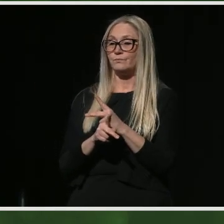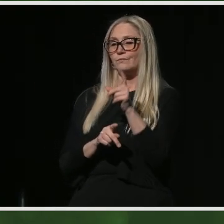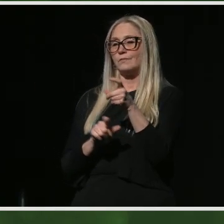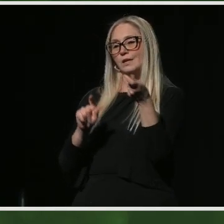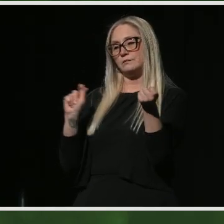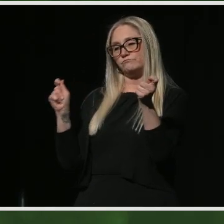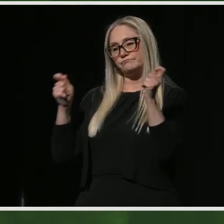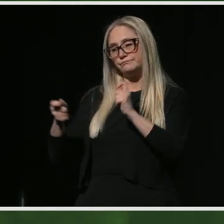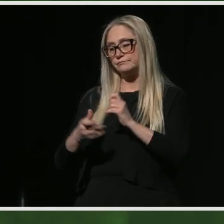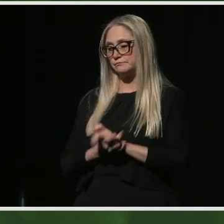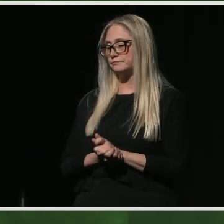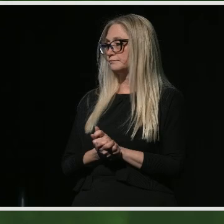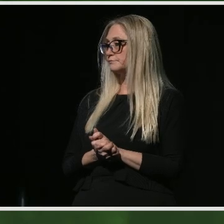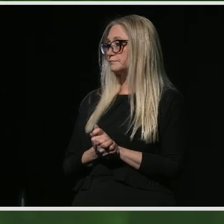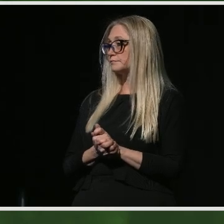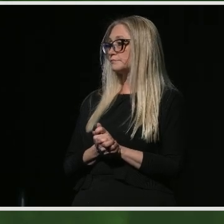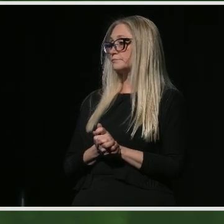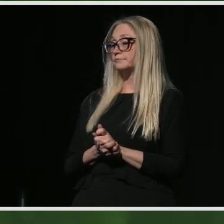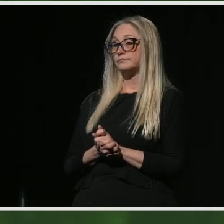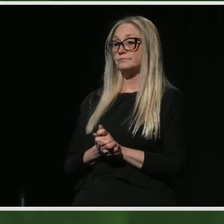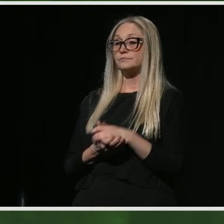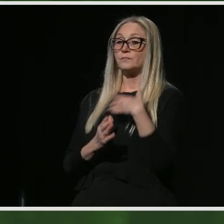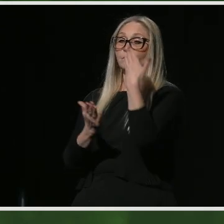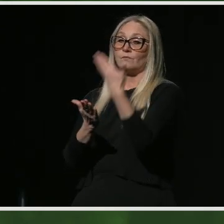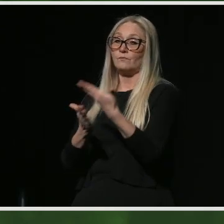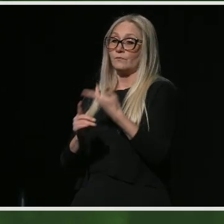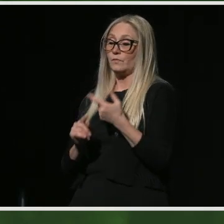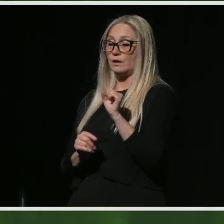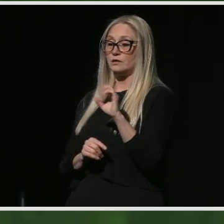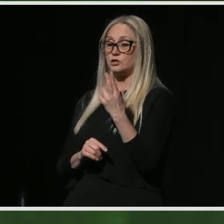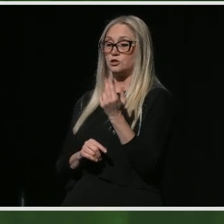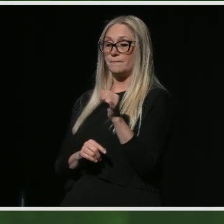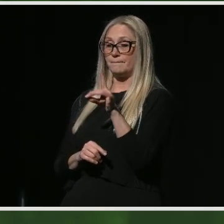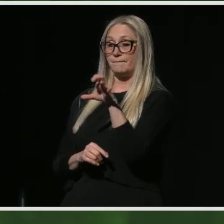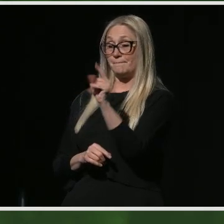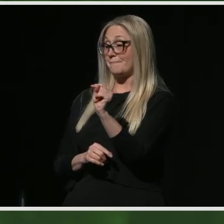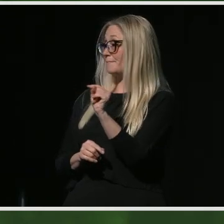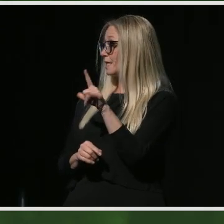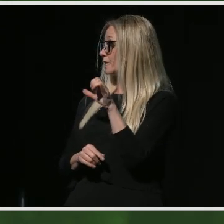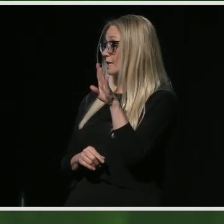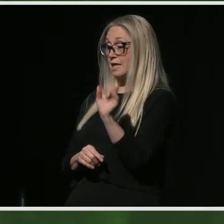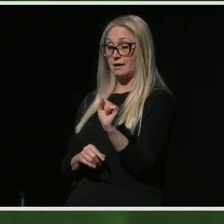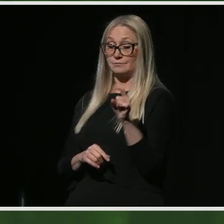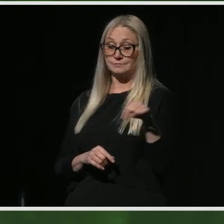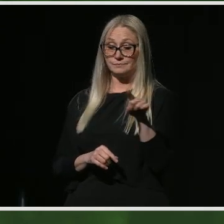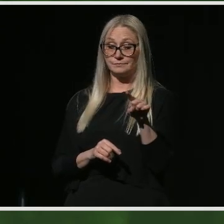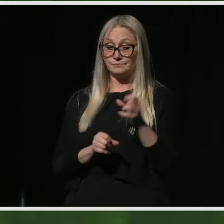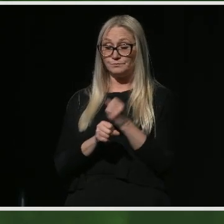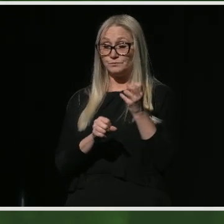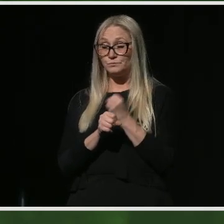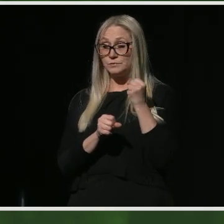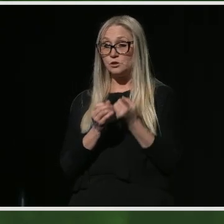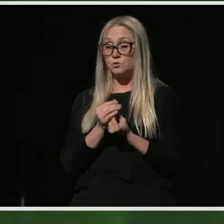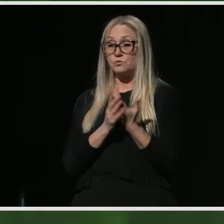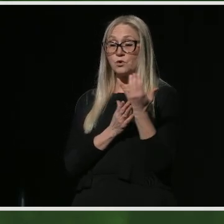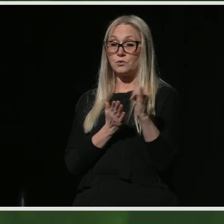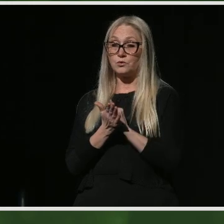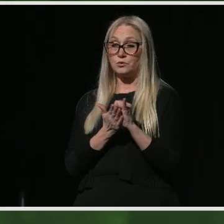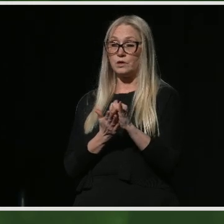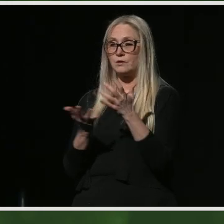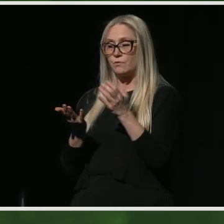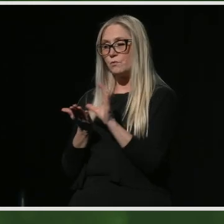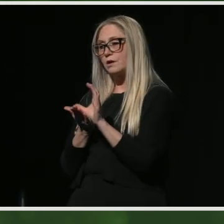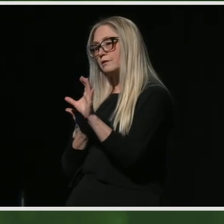considerably. As validated by Schmidt Labs, as winners of Grow New York, we intend to invest the $1 million in the